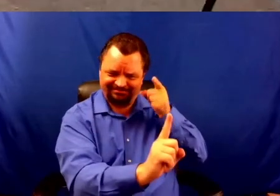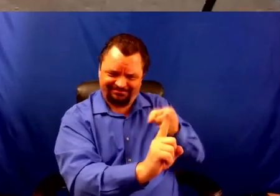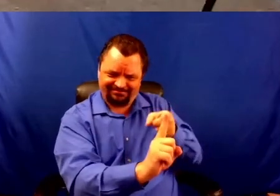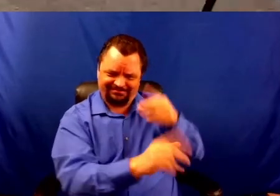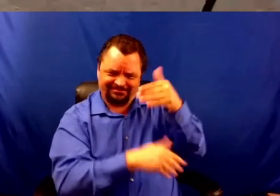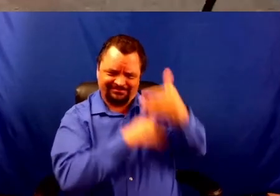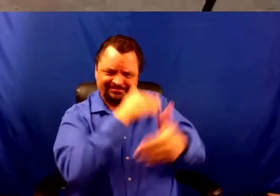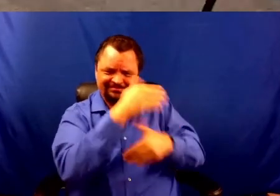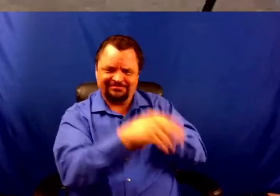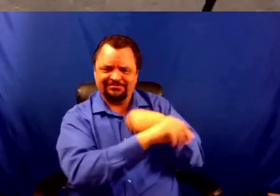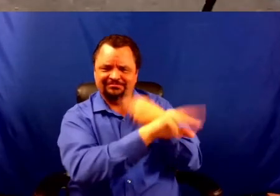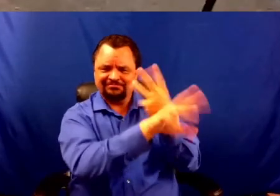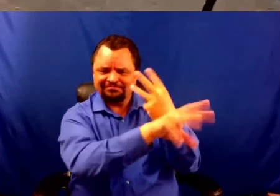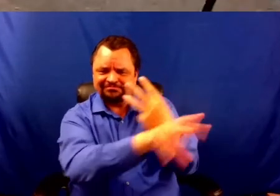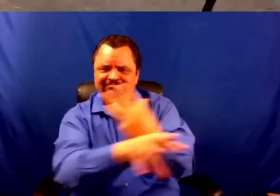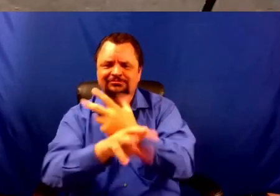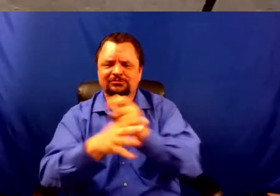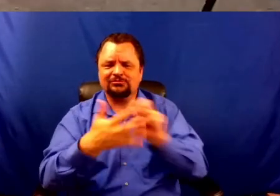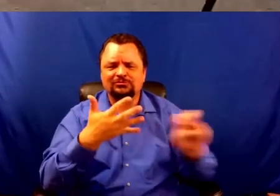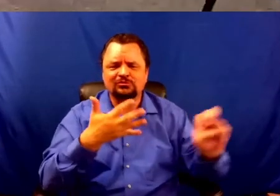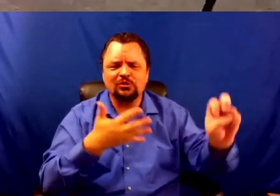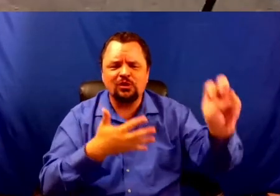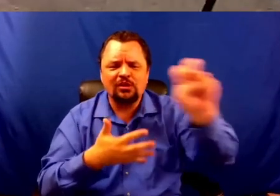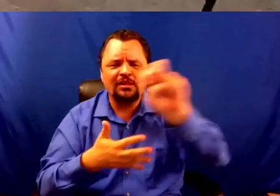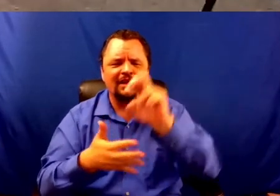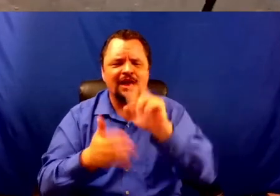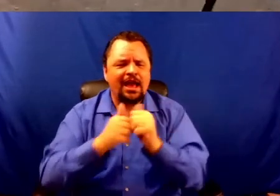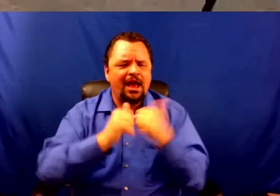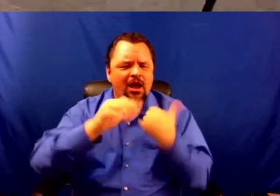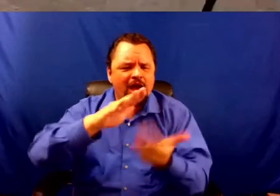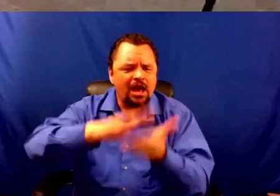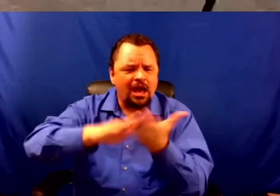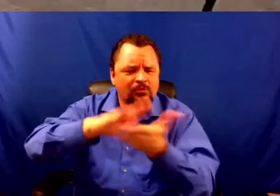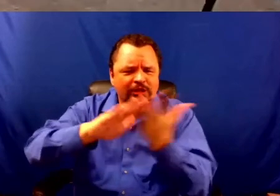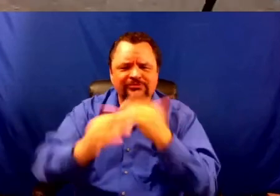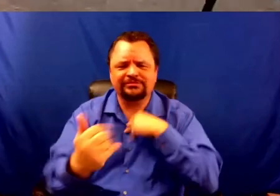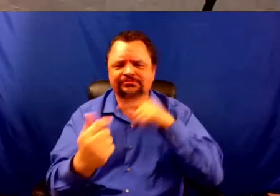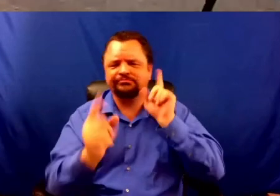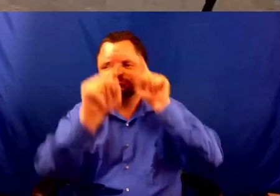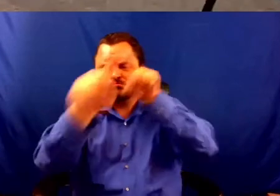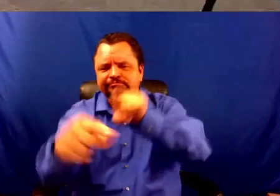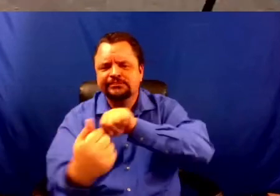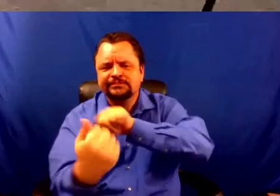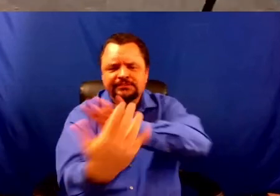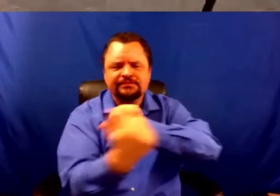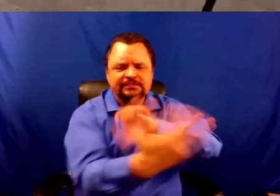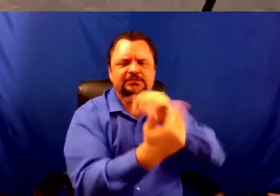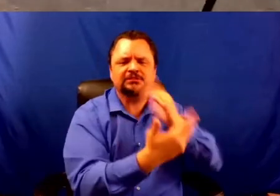and a continuity of operations. We've part of that is the 2